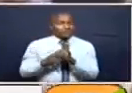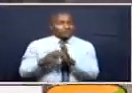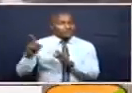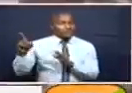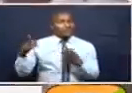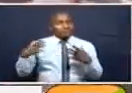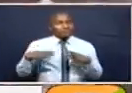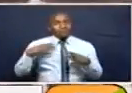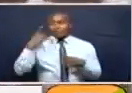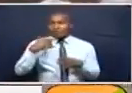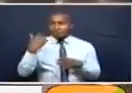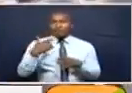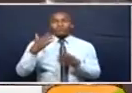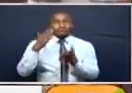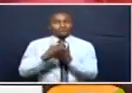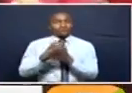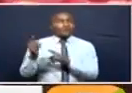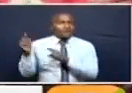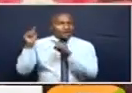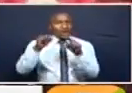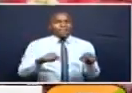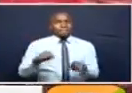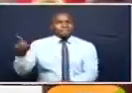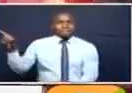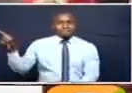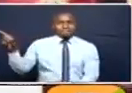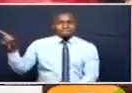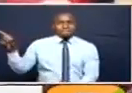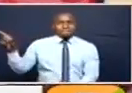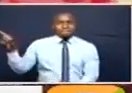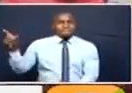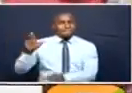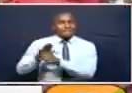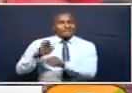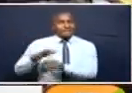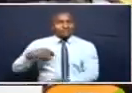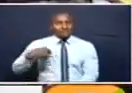people who have been brought there deliberately. Look, they are all in uniform.